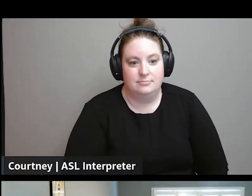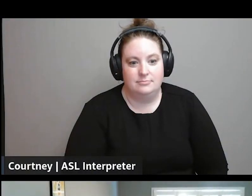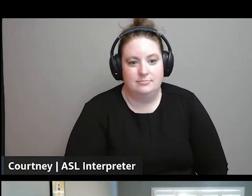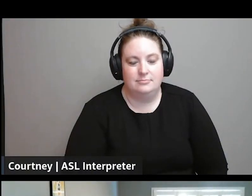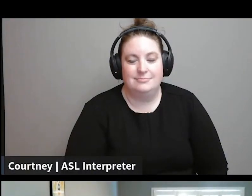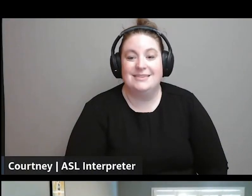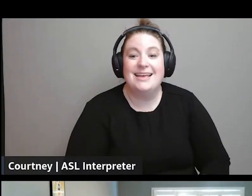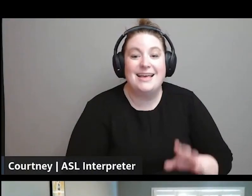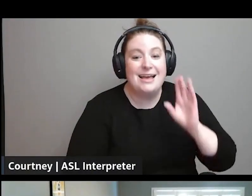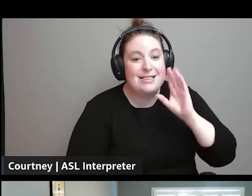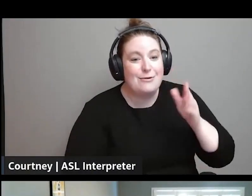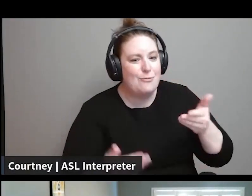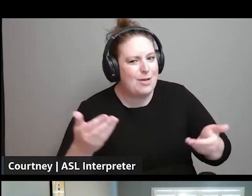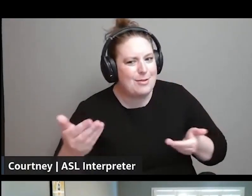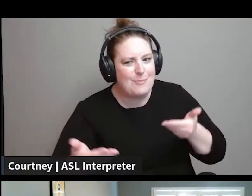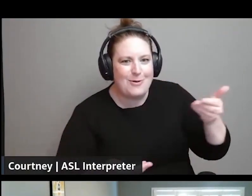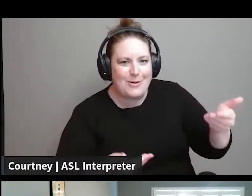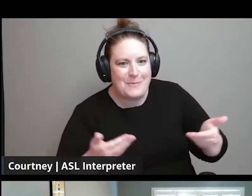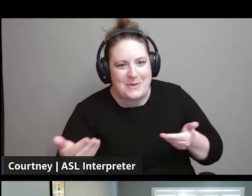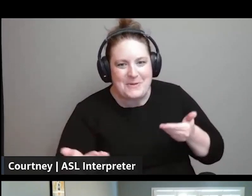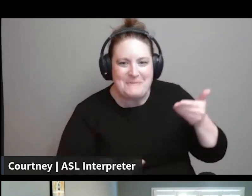Welcome, Hello. welcome, welcome. Hey,